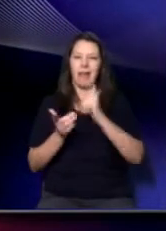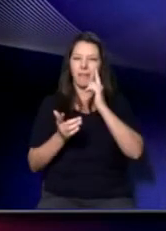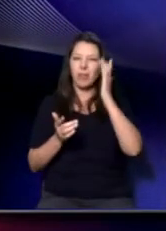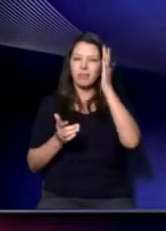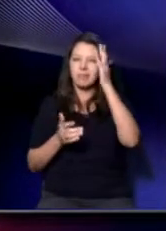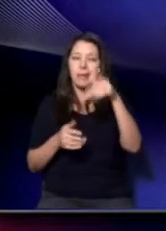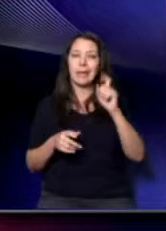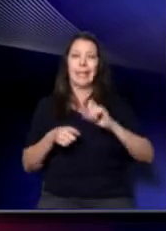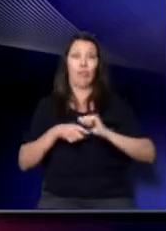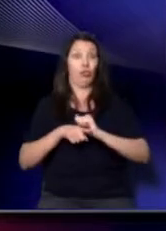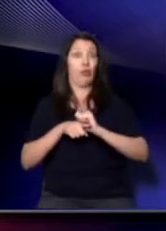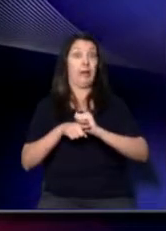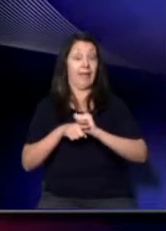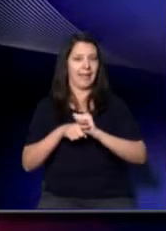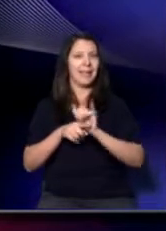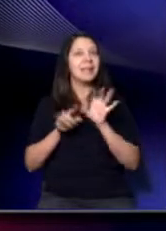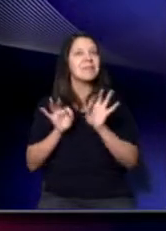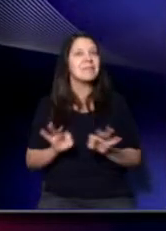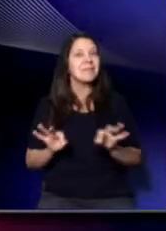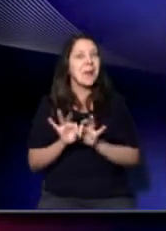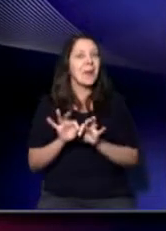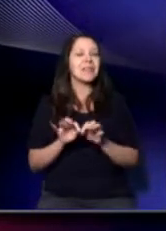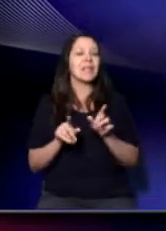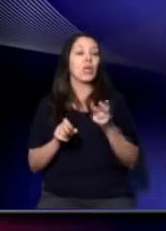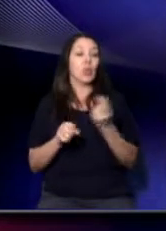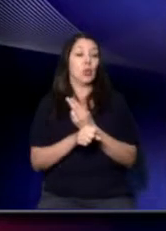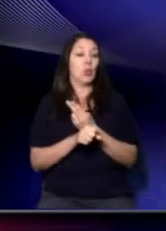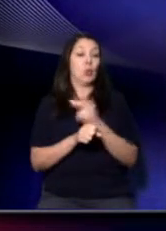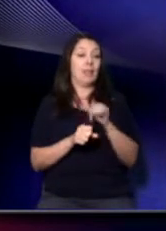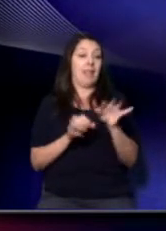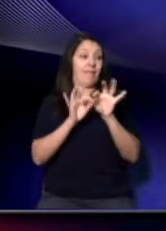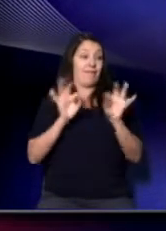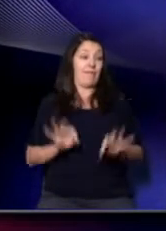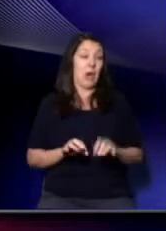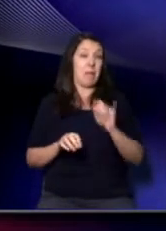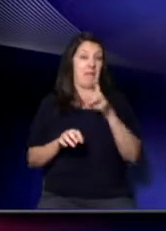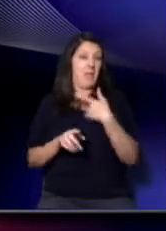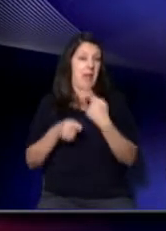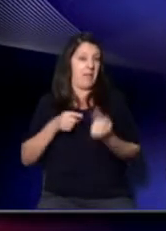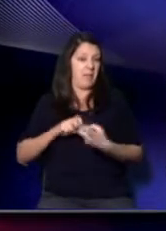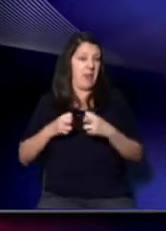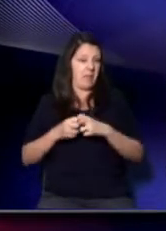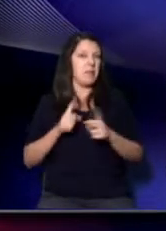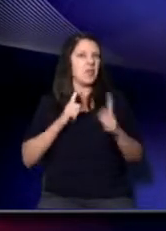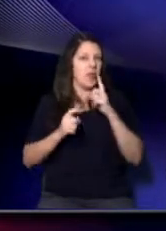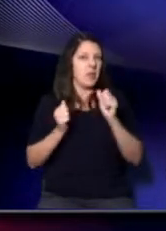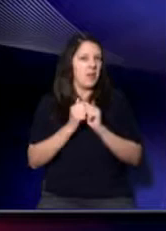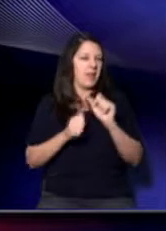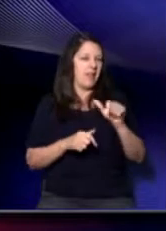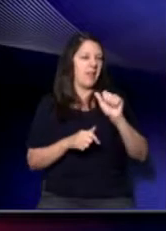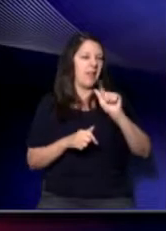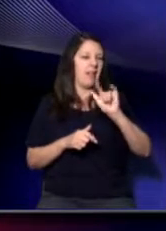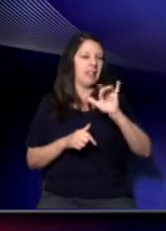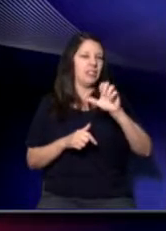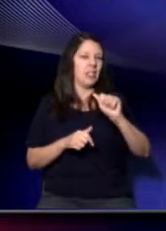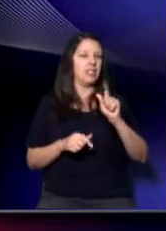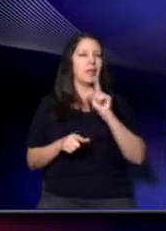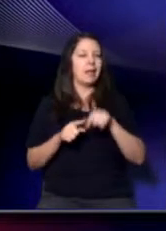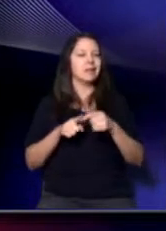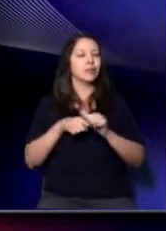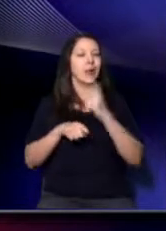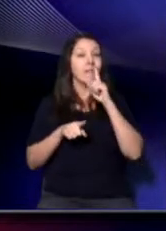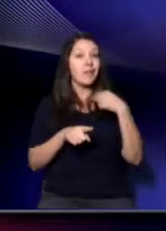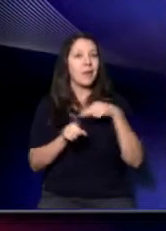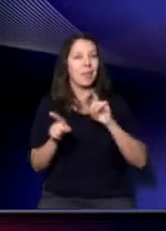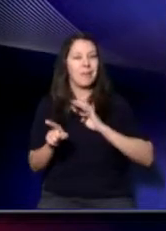training. Use the form. And if you have a problem, talk to Alicia. I'm done with the training. So, are there any questions